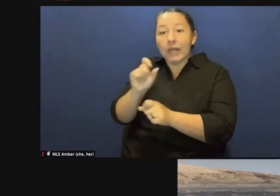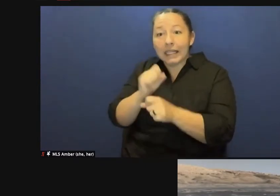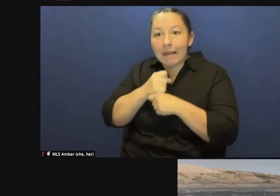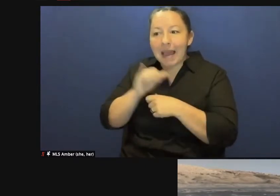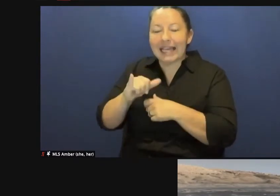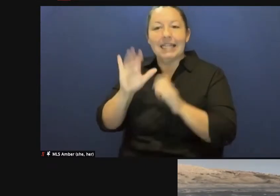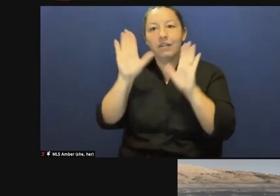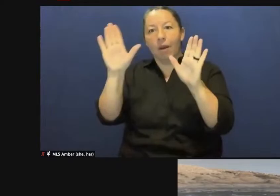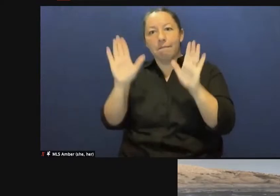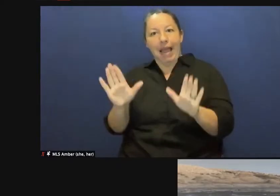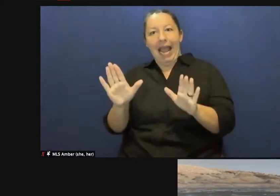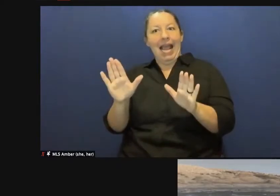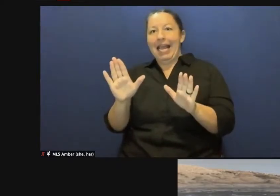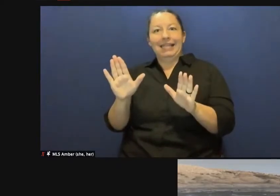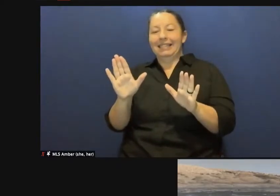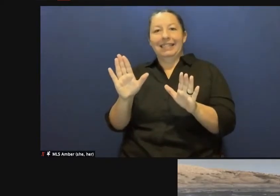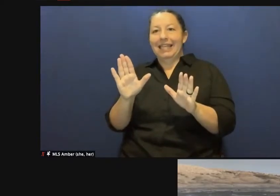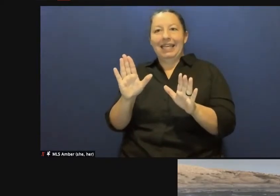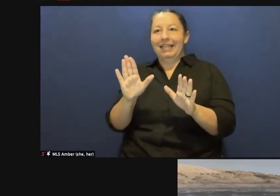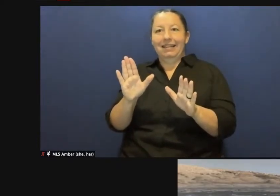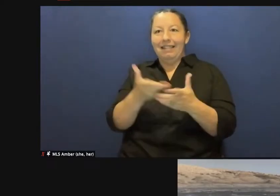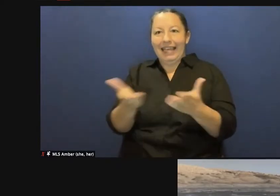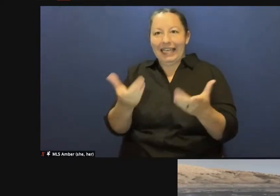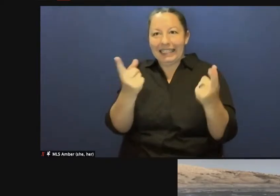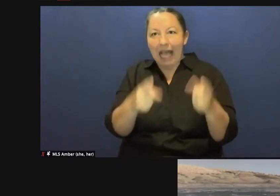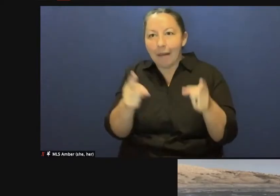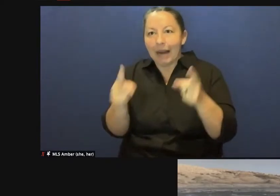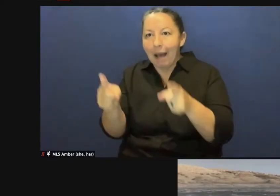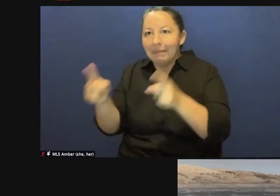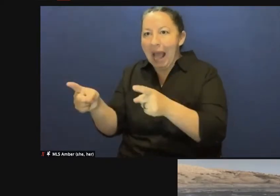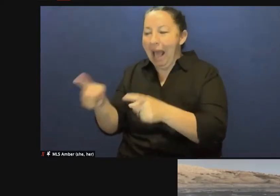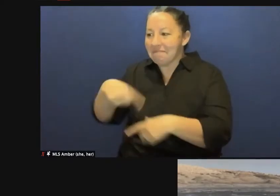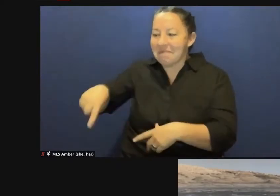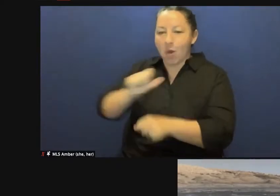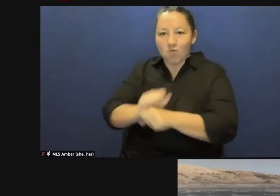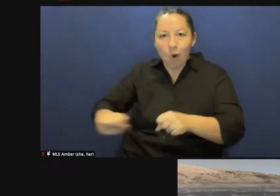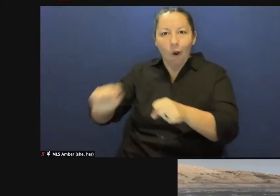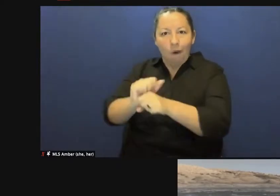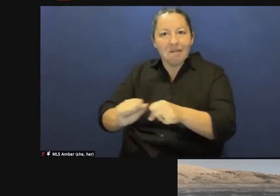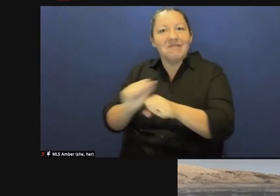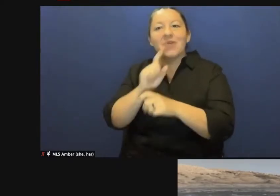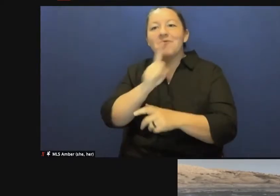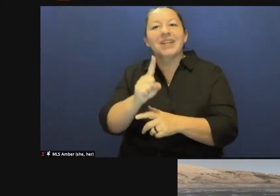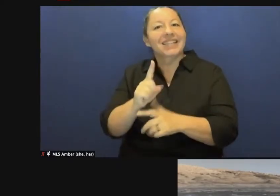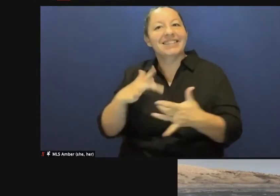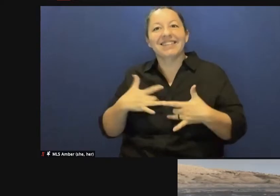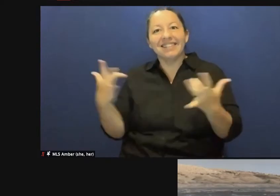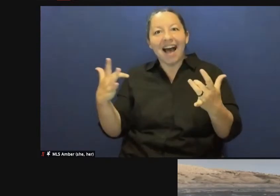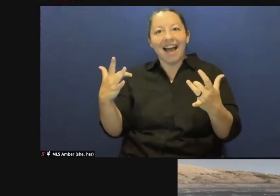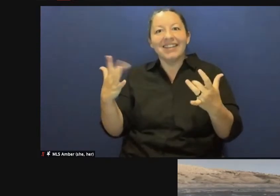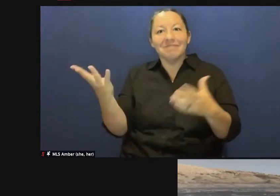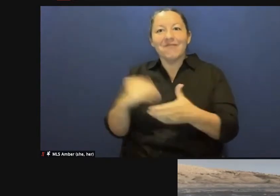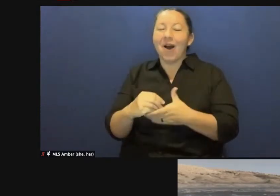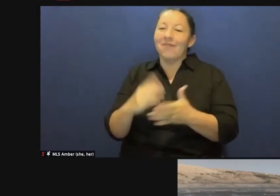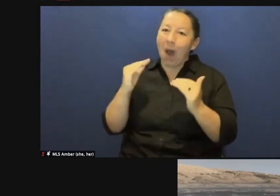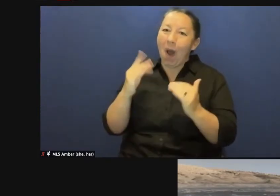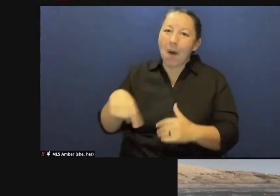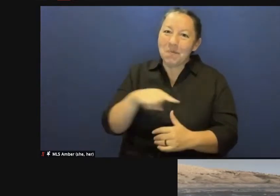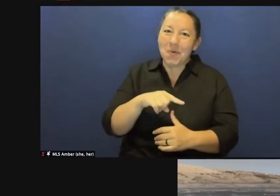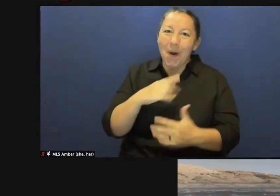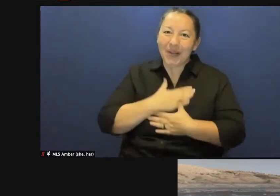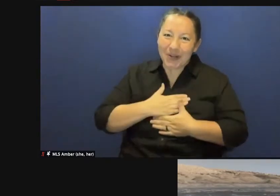and activities happen. And it's really been a delight to do. So I hope you enjoy it. Thank you.